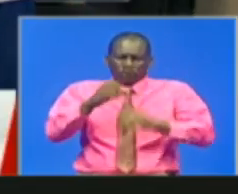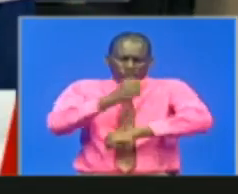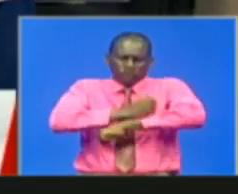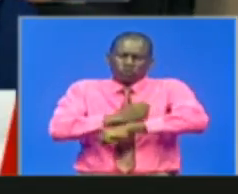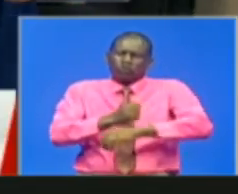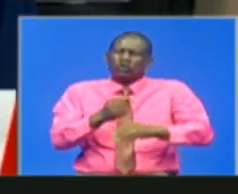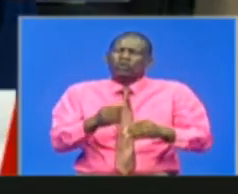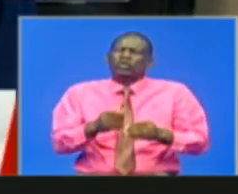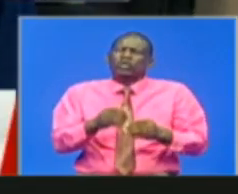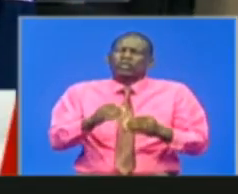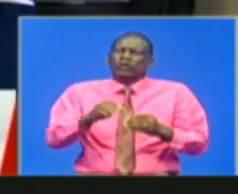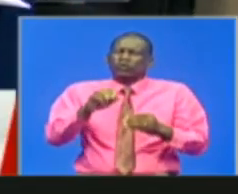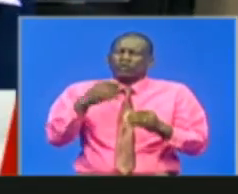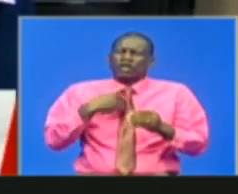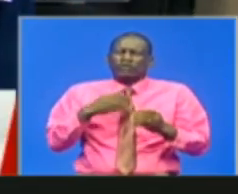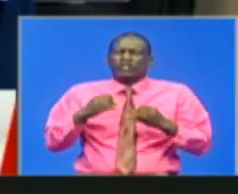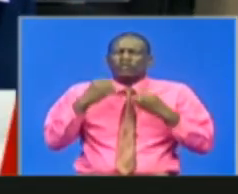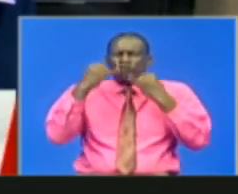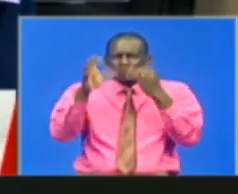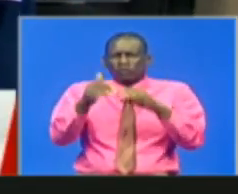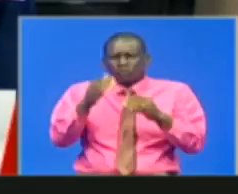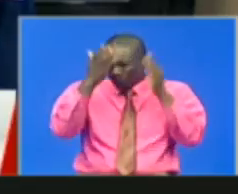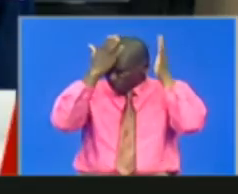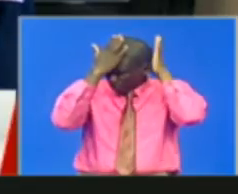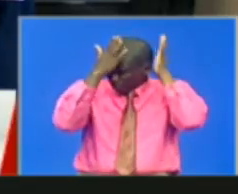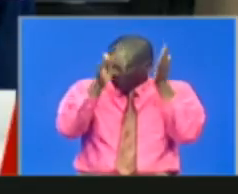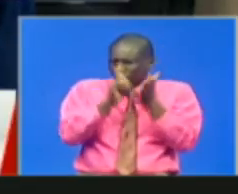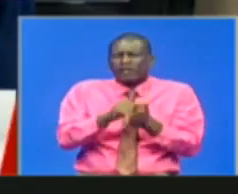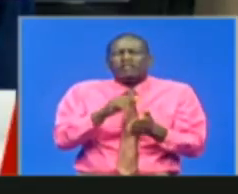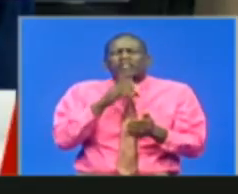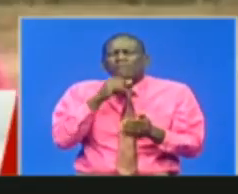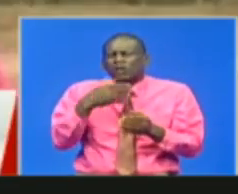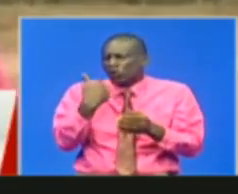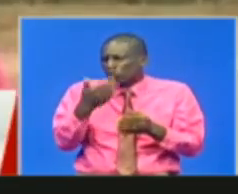Zakias Mosami reports from Kakamega that the man is on the run.